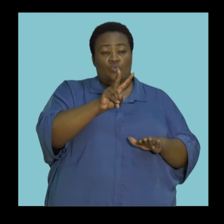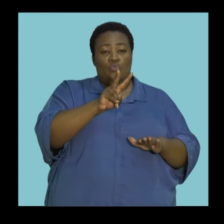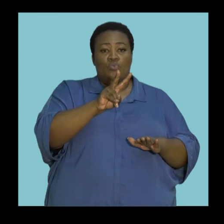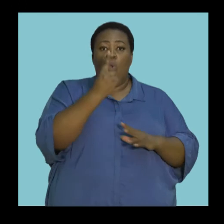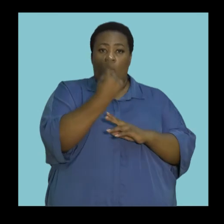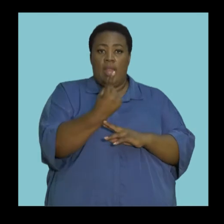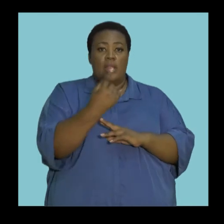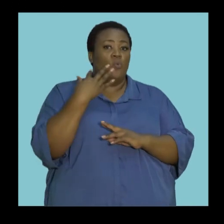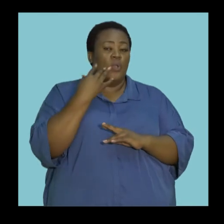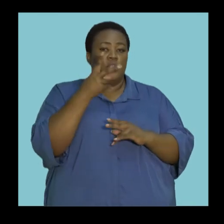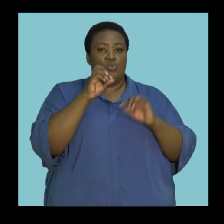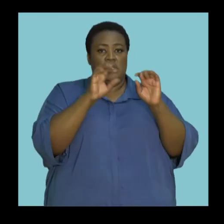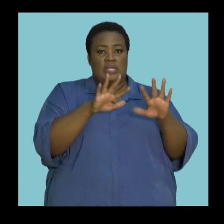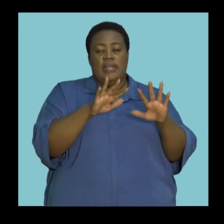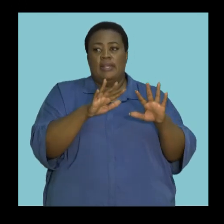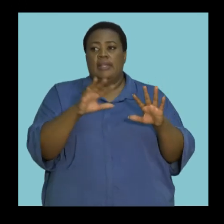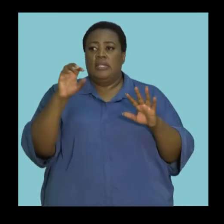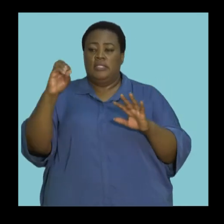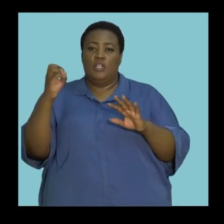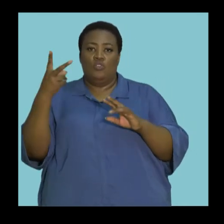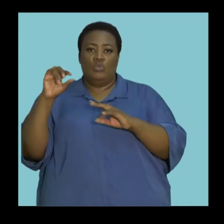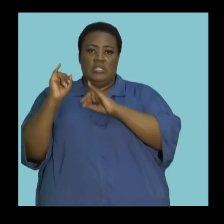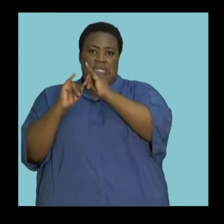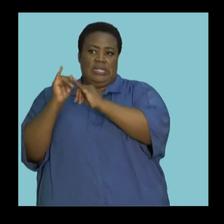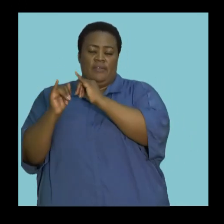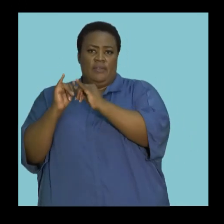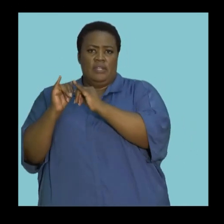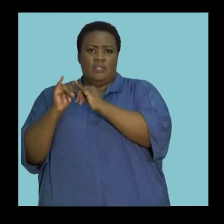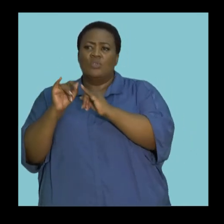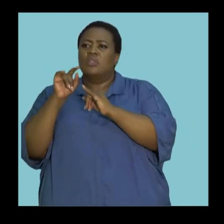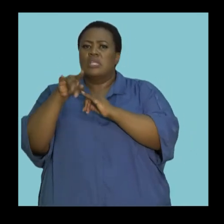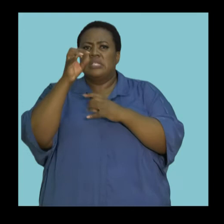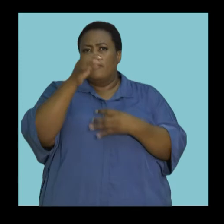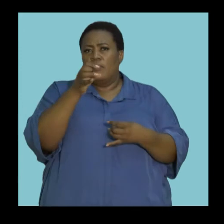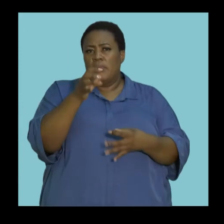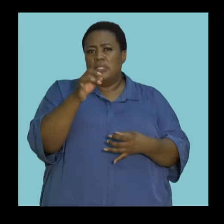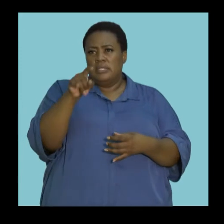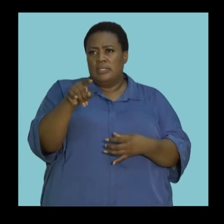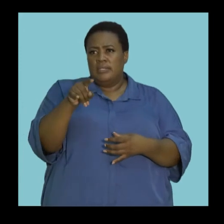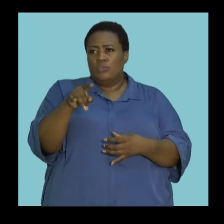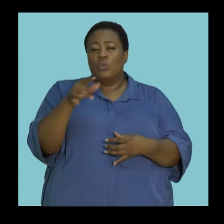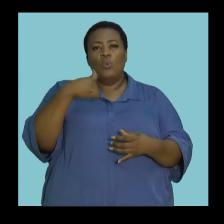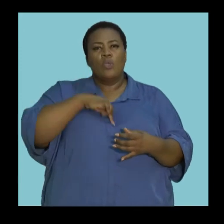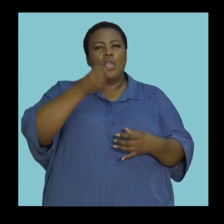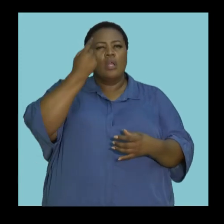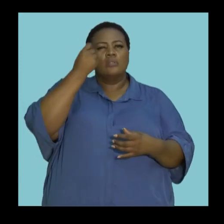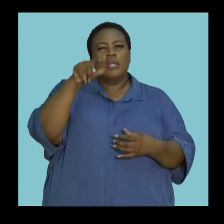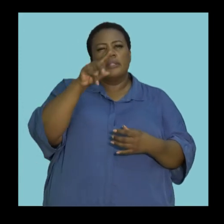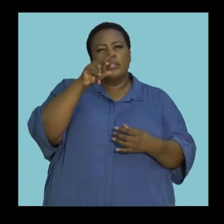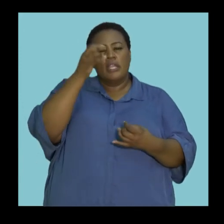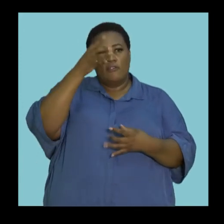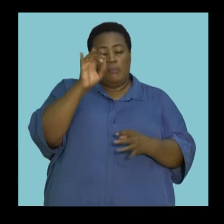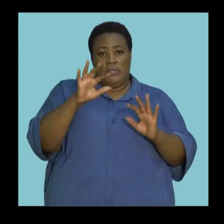was 1 in the year 2010 and 0 in the year 2011. So how does this information, how do we read